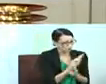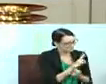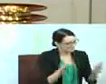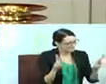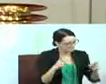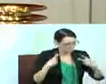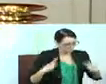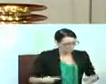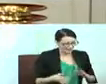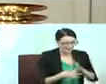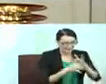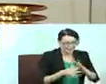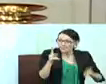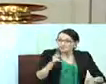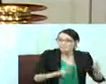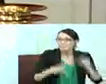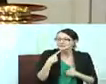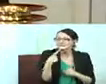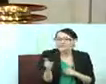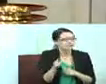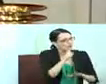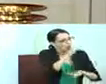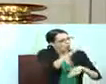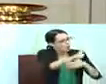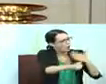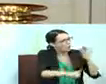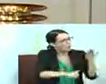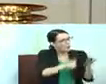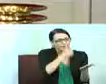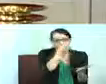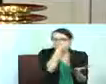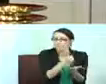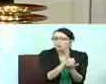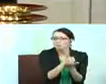say, amen.